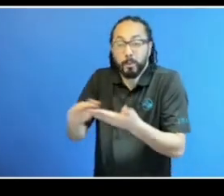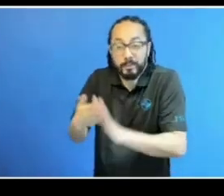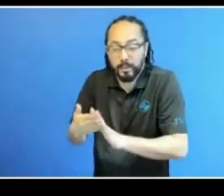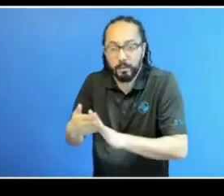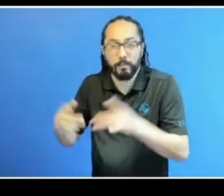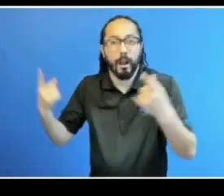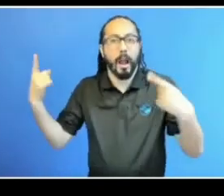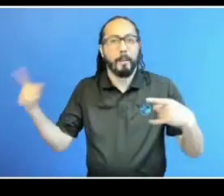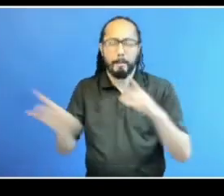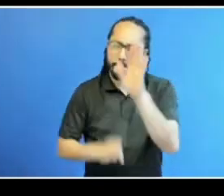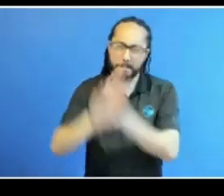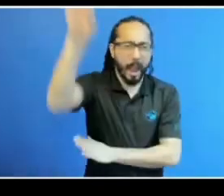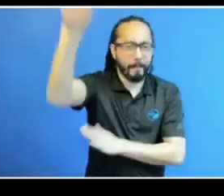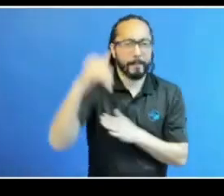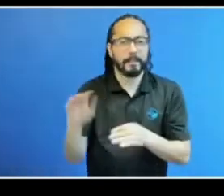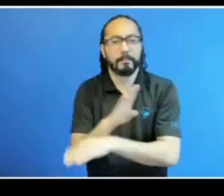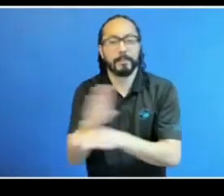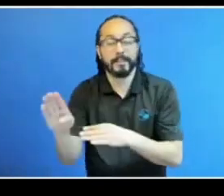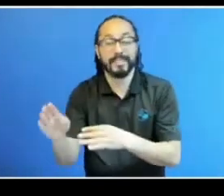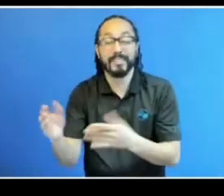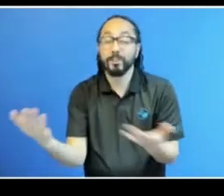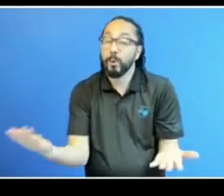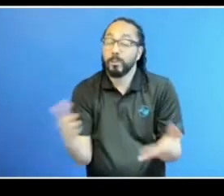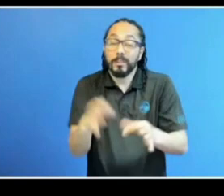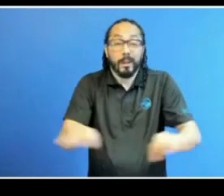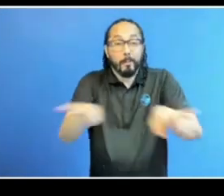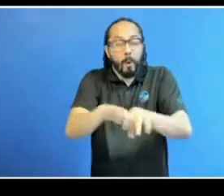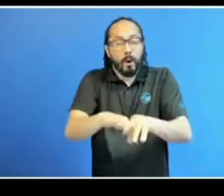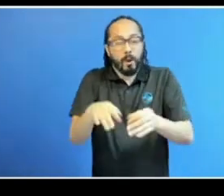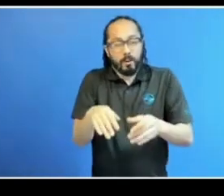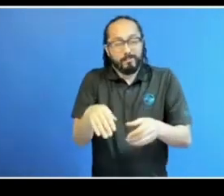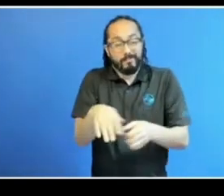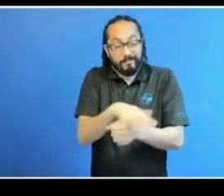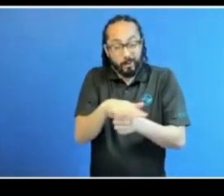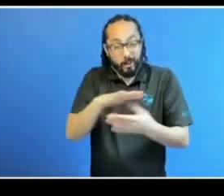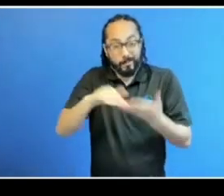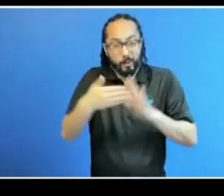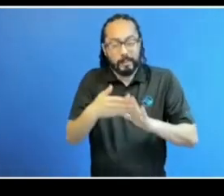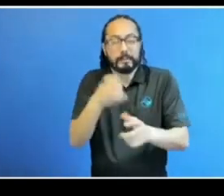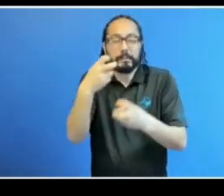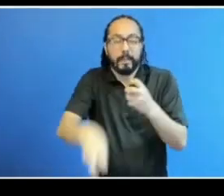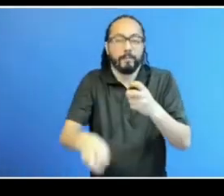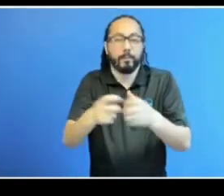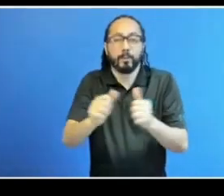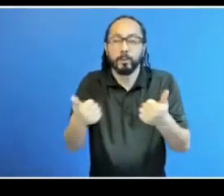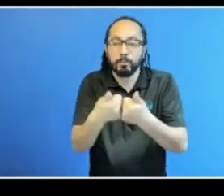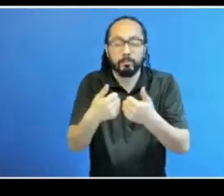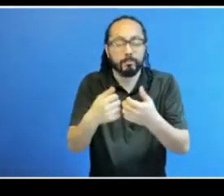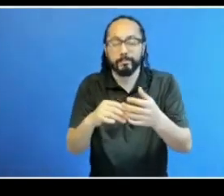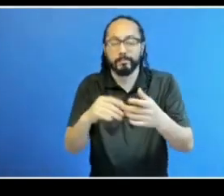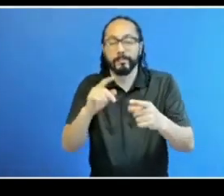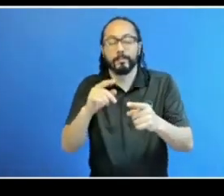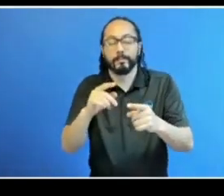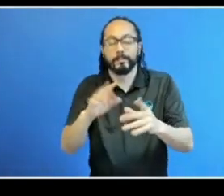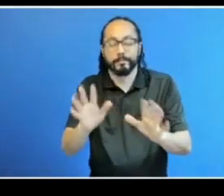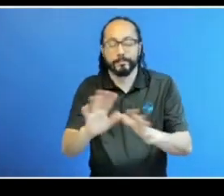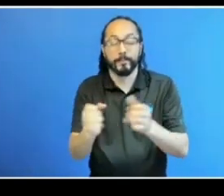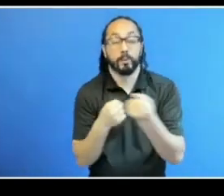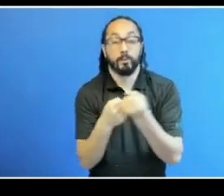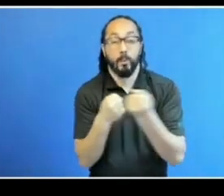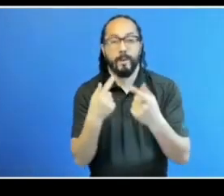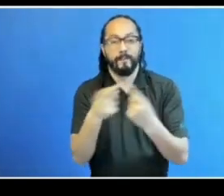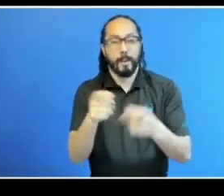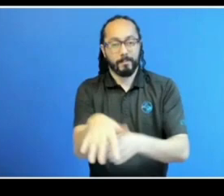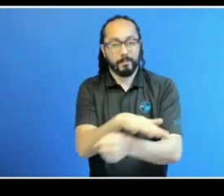just gathering support from the local community was a bit challenging for the first year, but after the second year, the